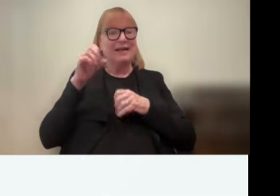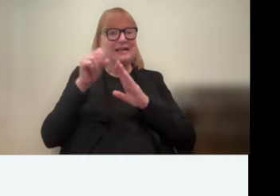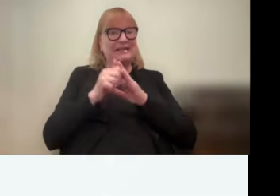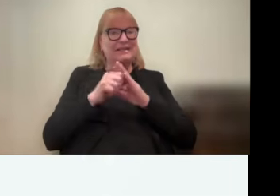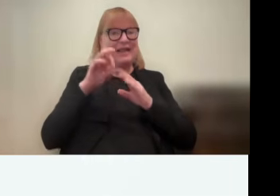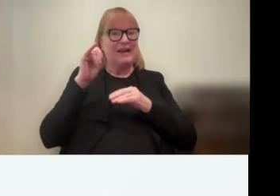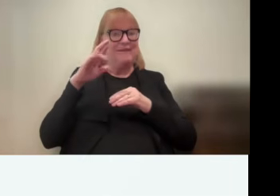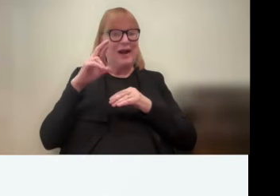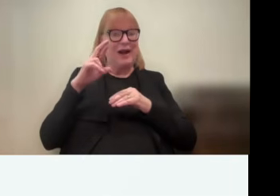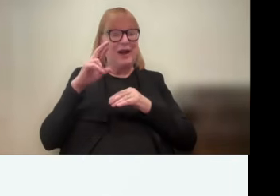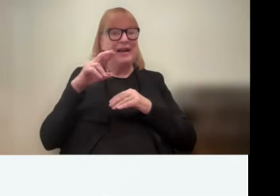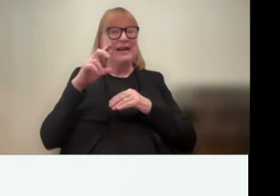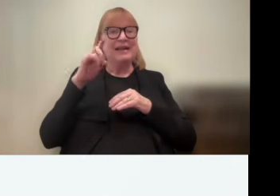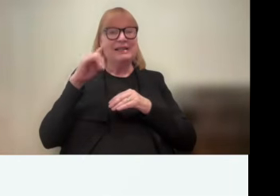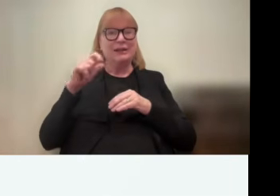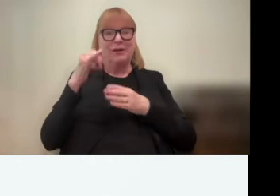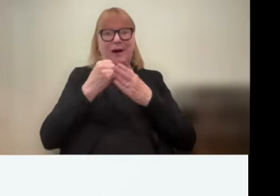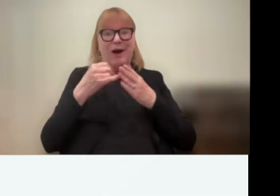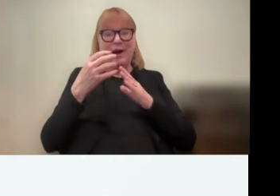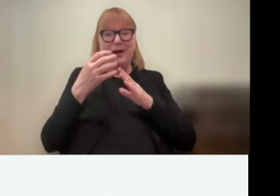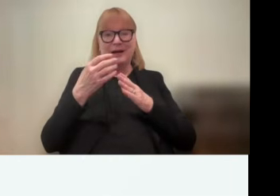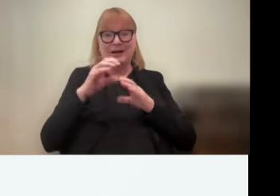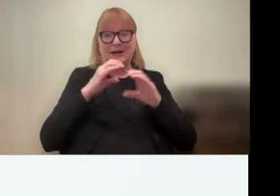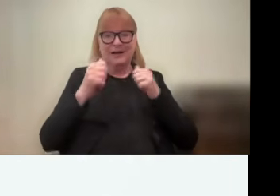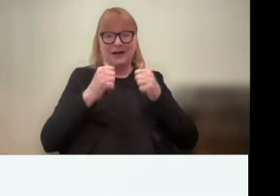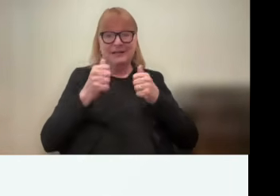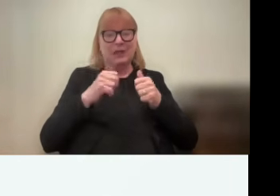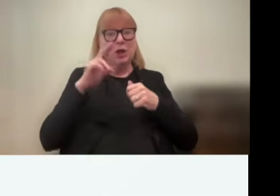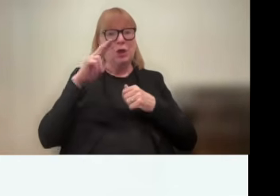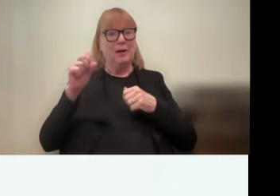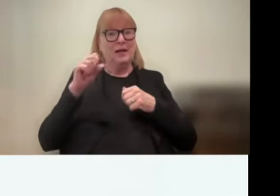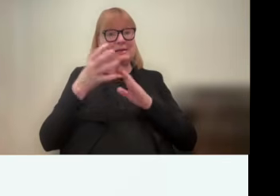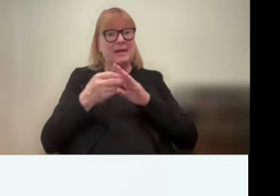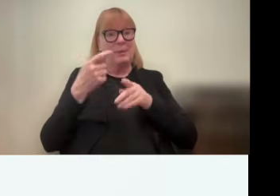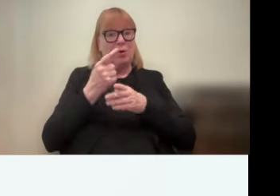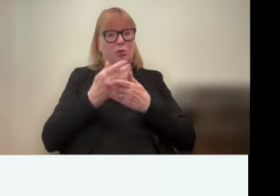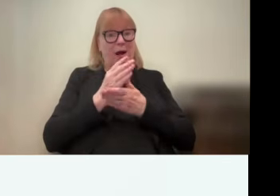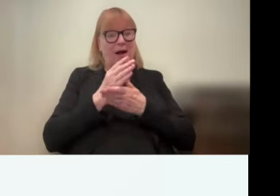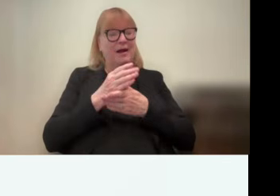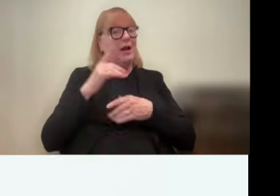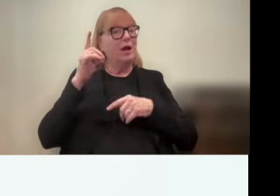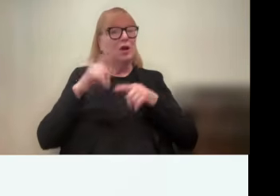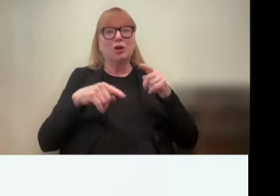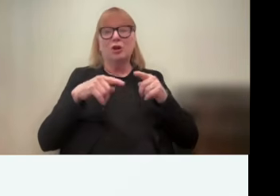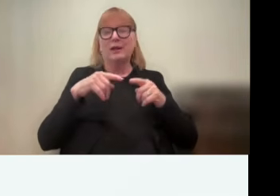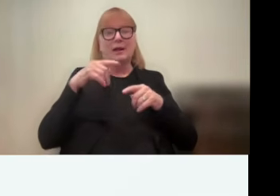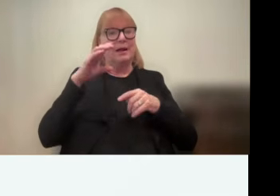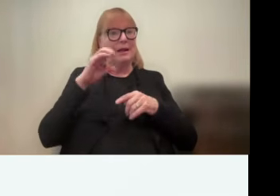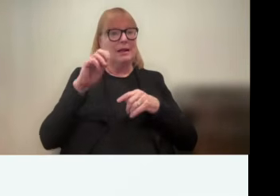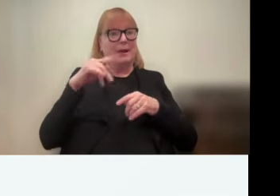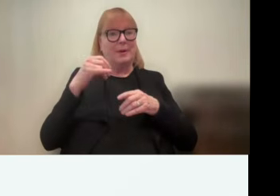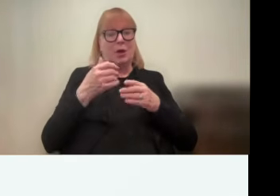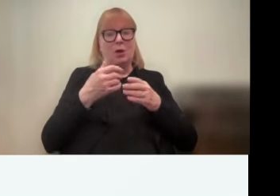Arts Contest. The US Copyright Office ultimately ruled that the image couldn't be copyrighted because the